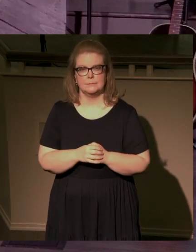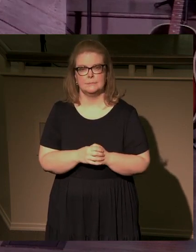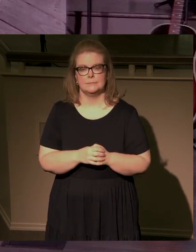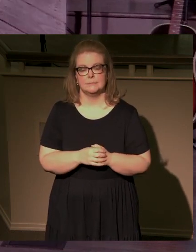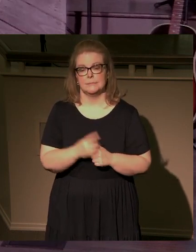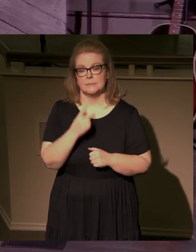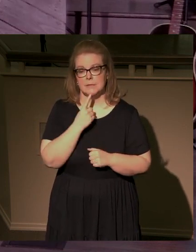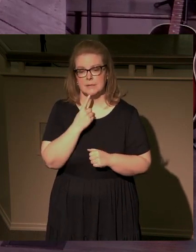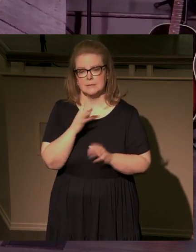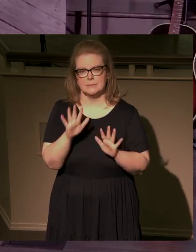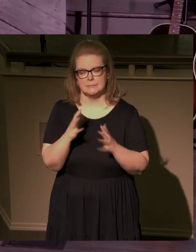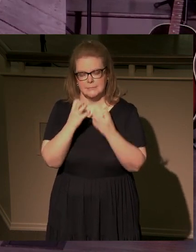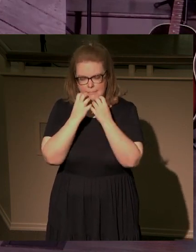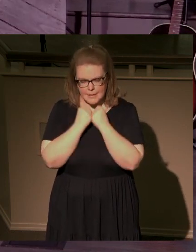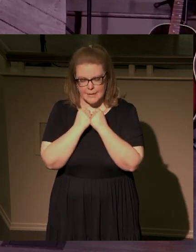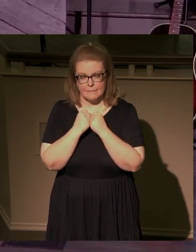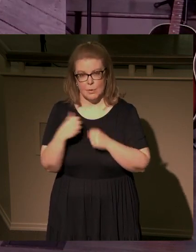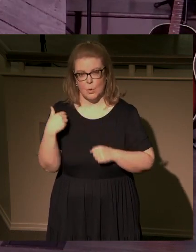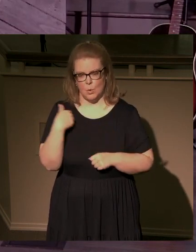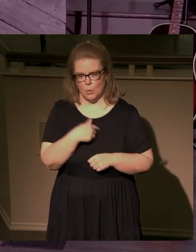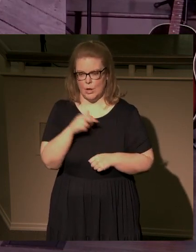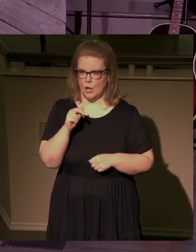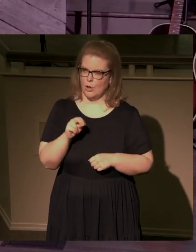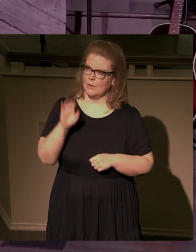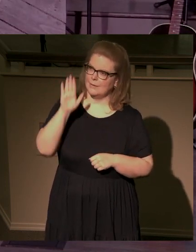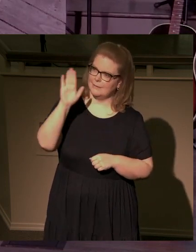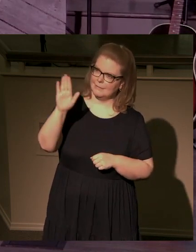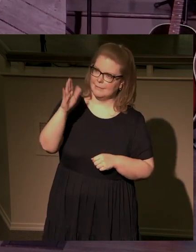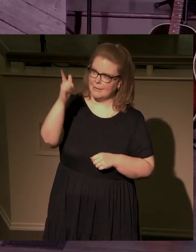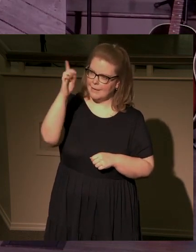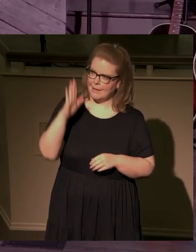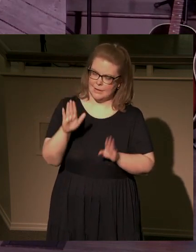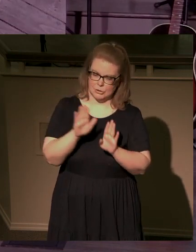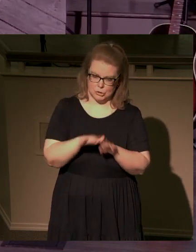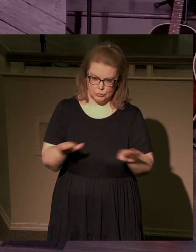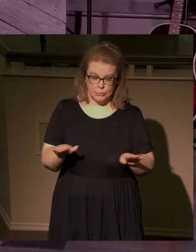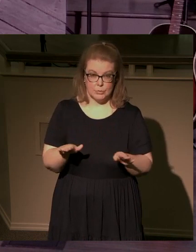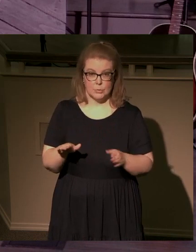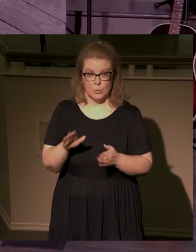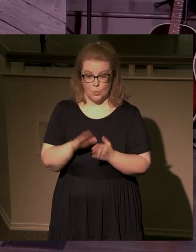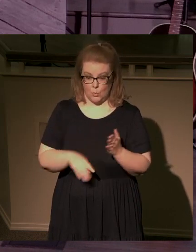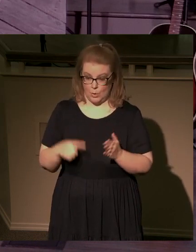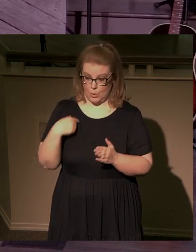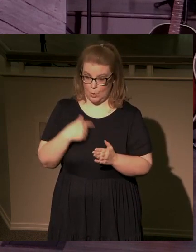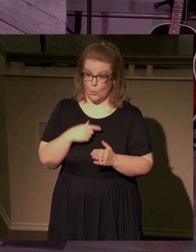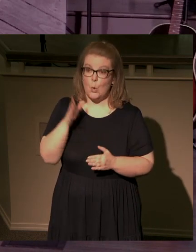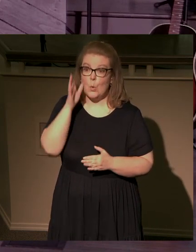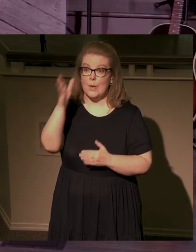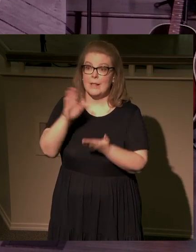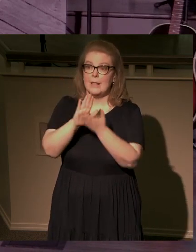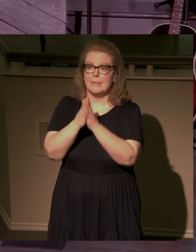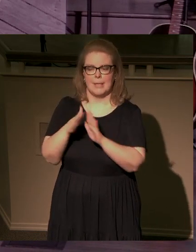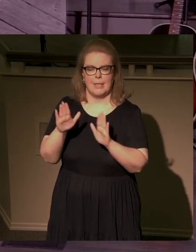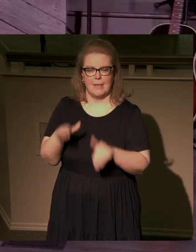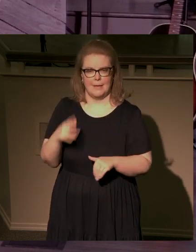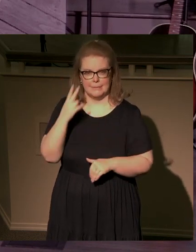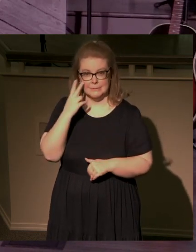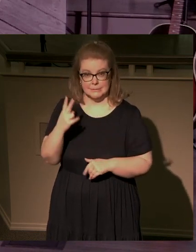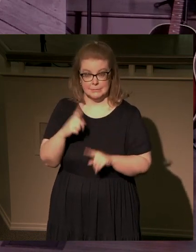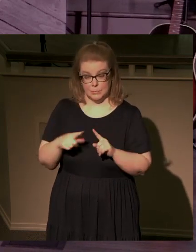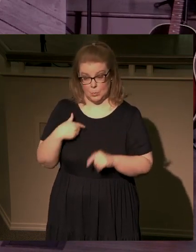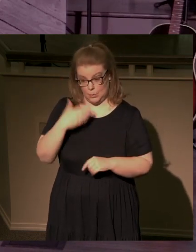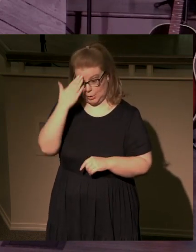It says, "Beloved, we are God's children now, and what we will be has not yet appeared. But we know that when